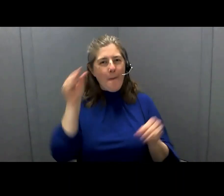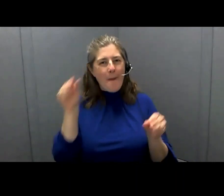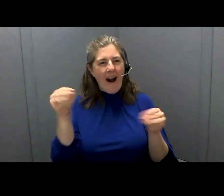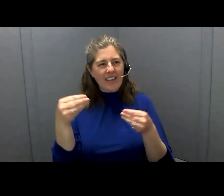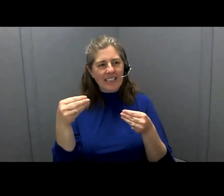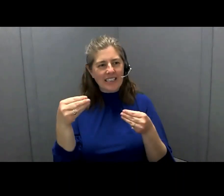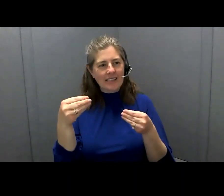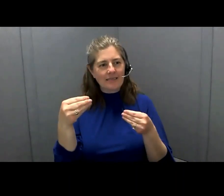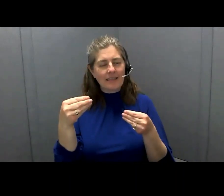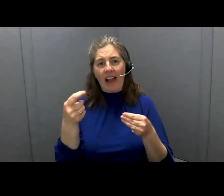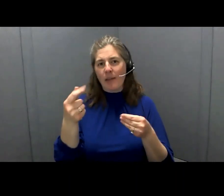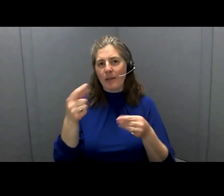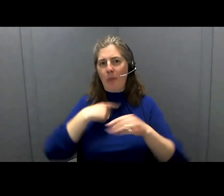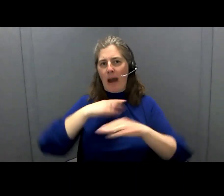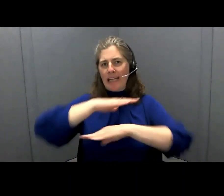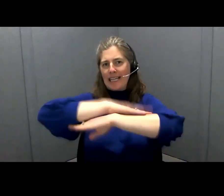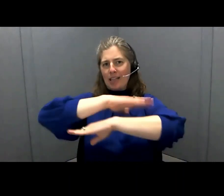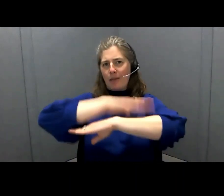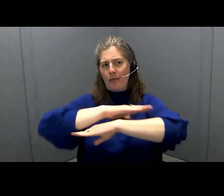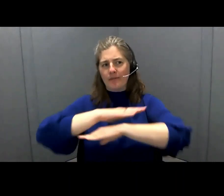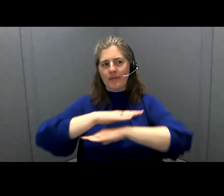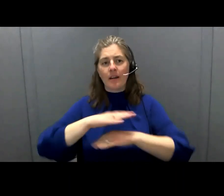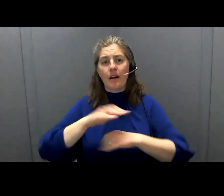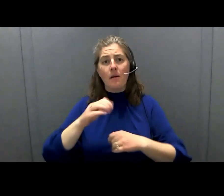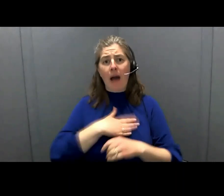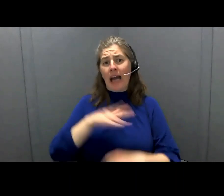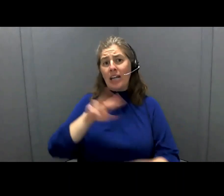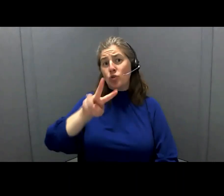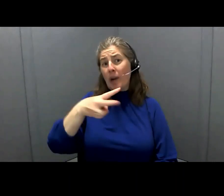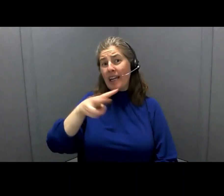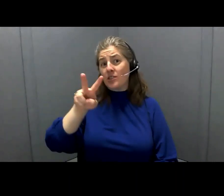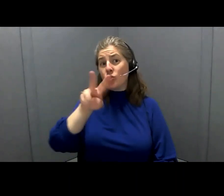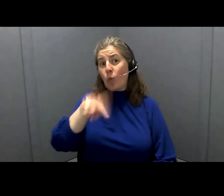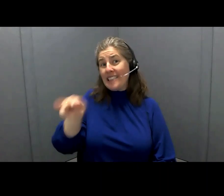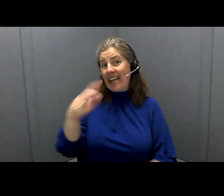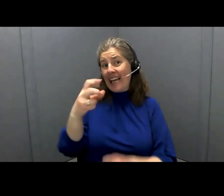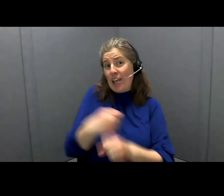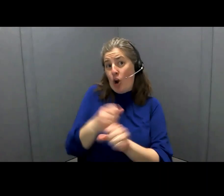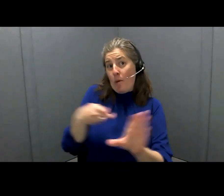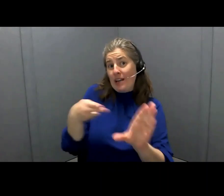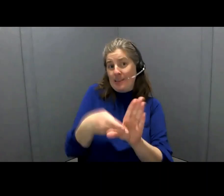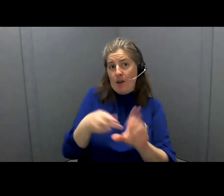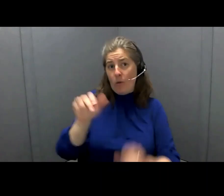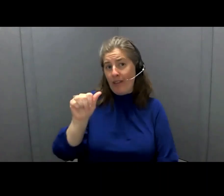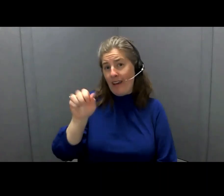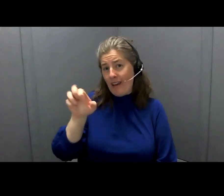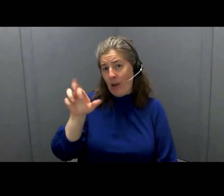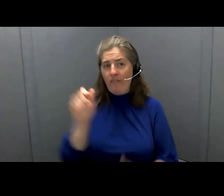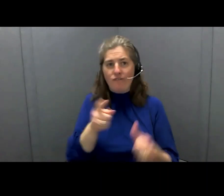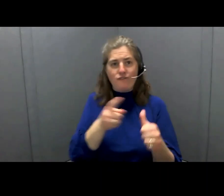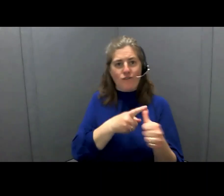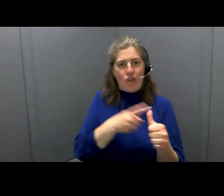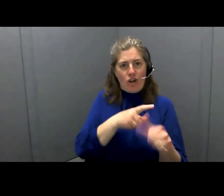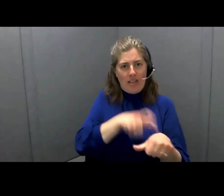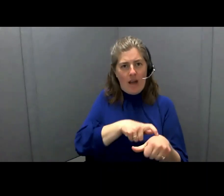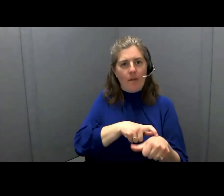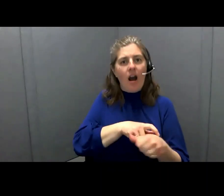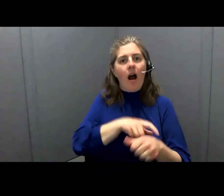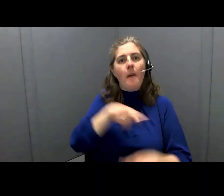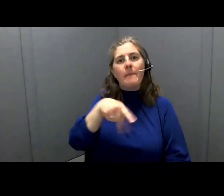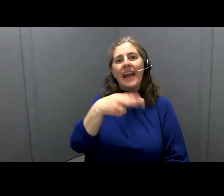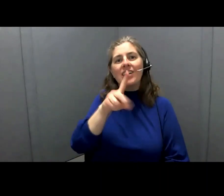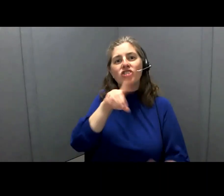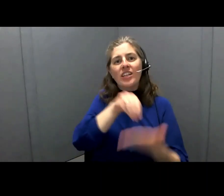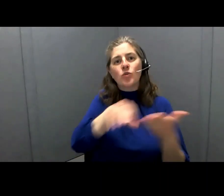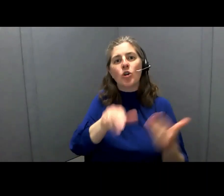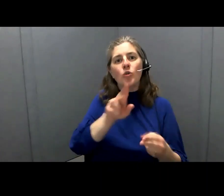my desktop. This is my 22nd year participating in AERA, first as a doc student at the University of Arizona,